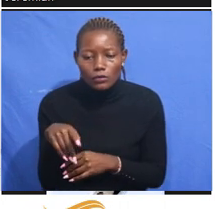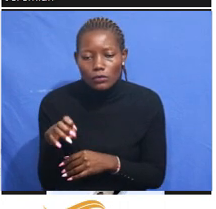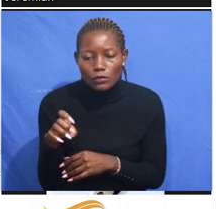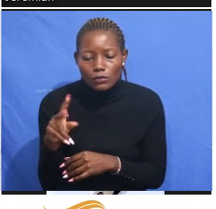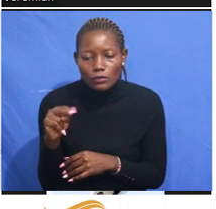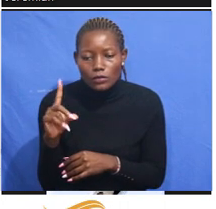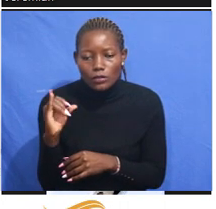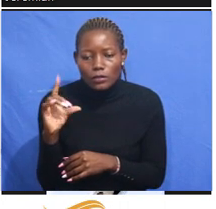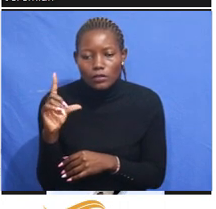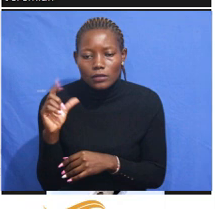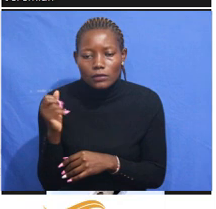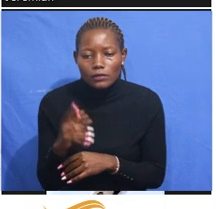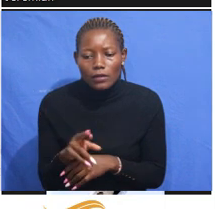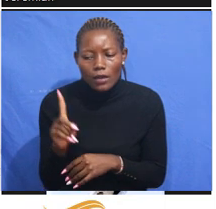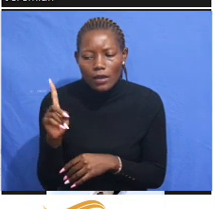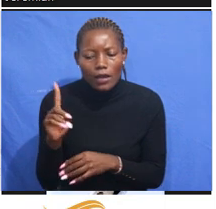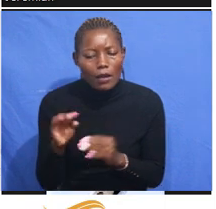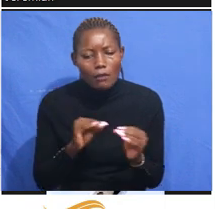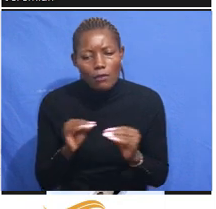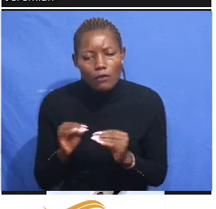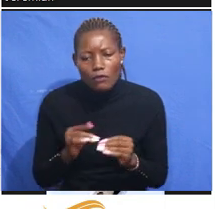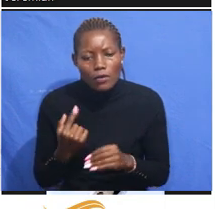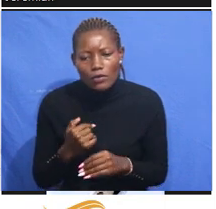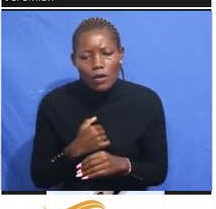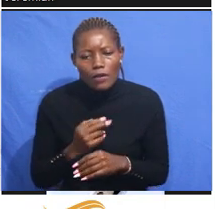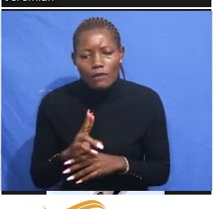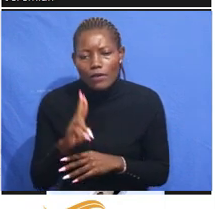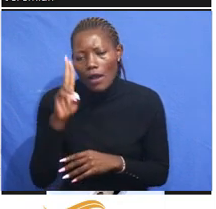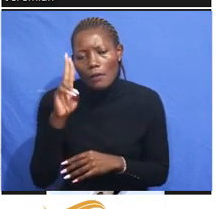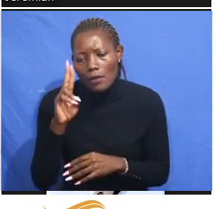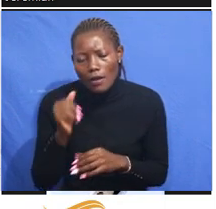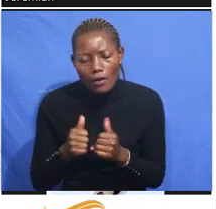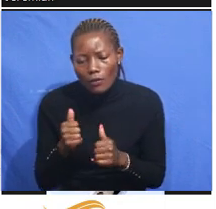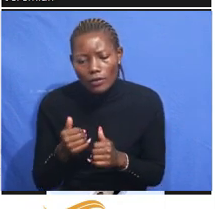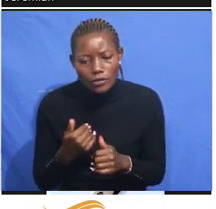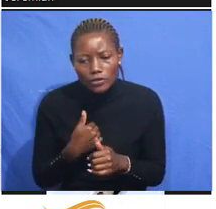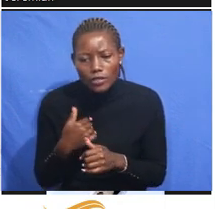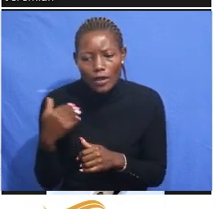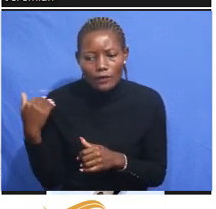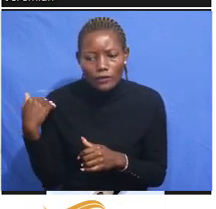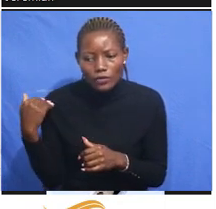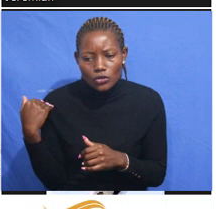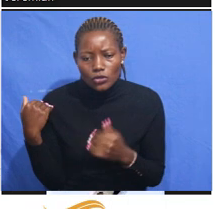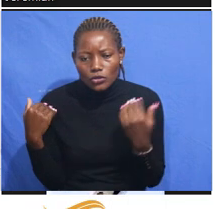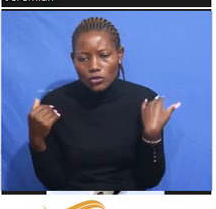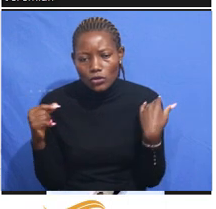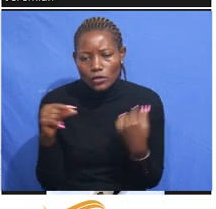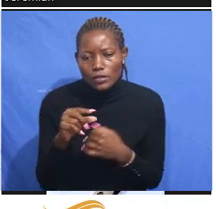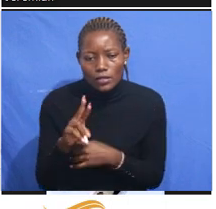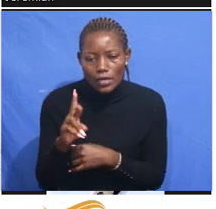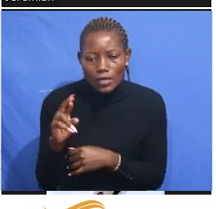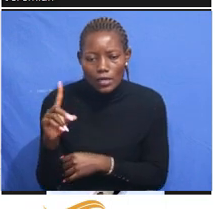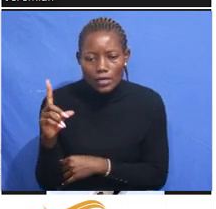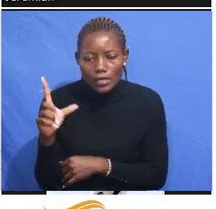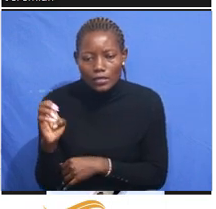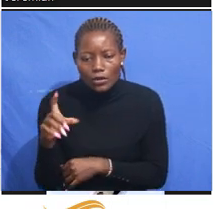is movement. We have the upper extremity that consists of the shoulder girdle, the upper